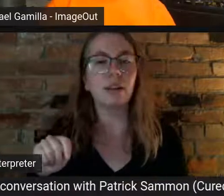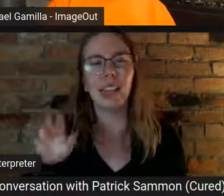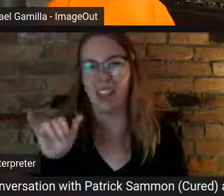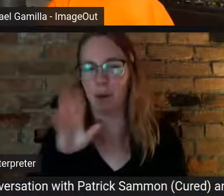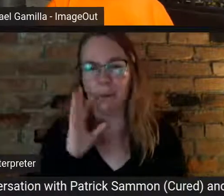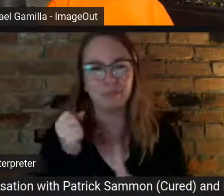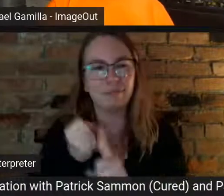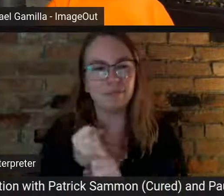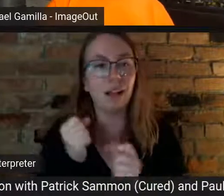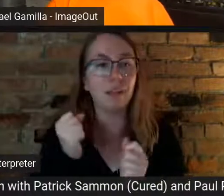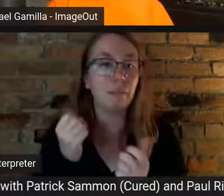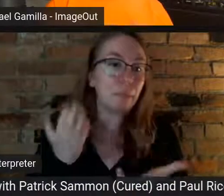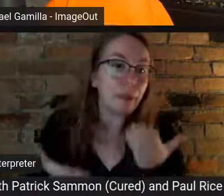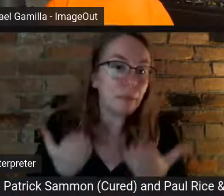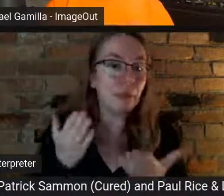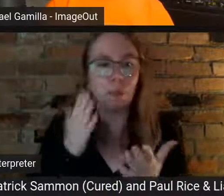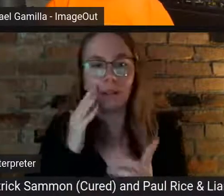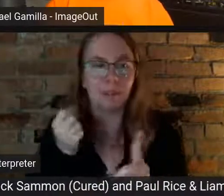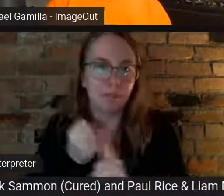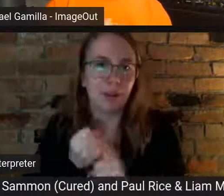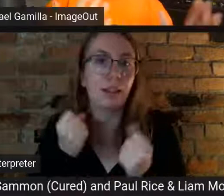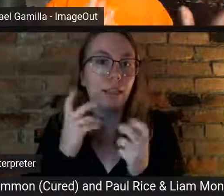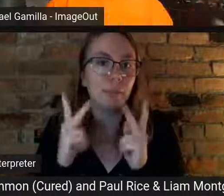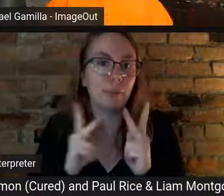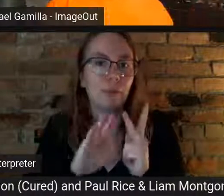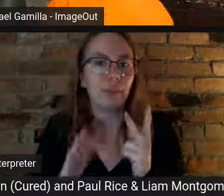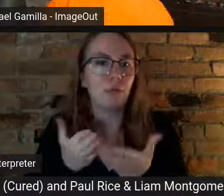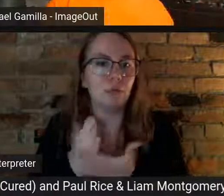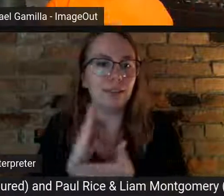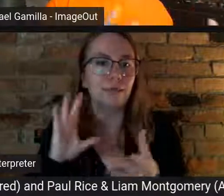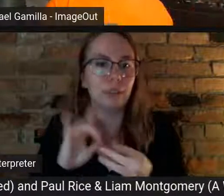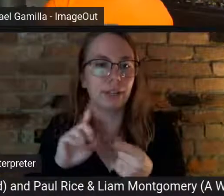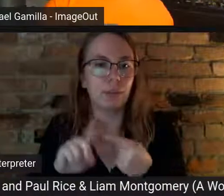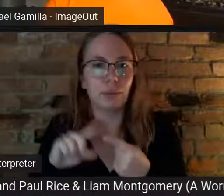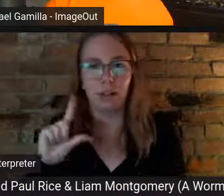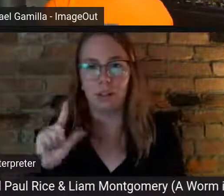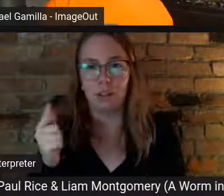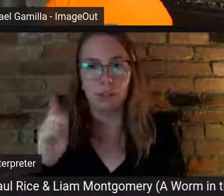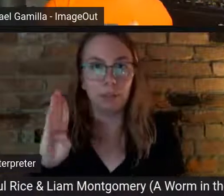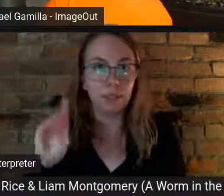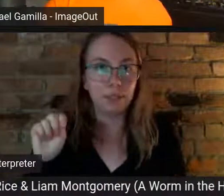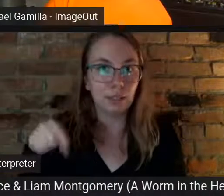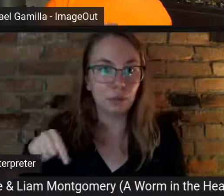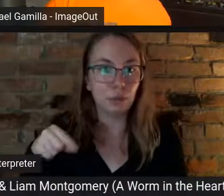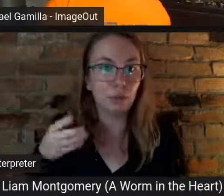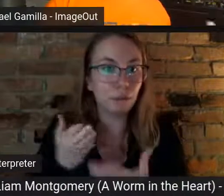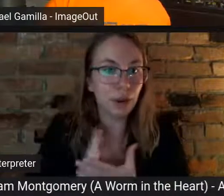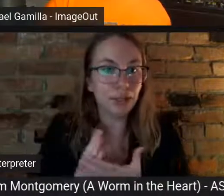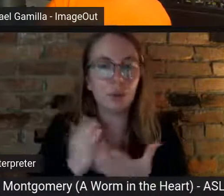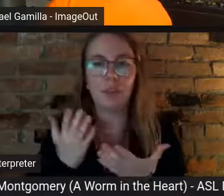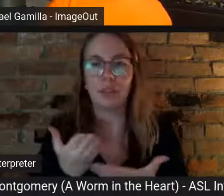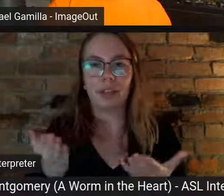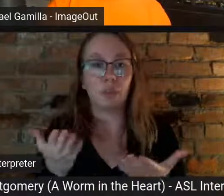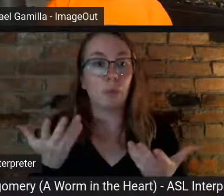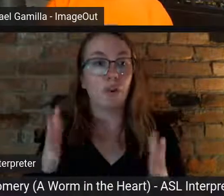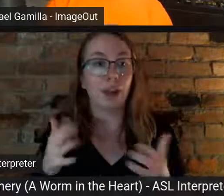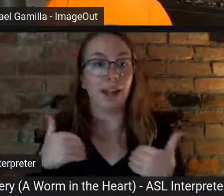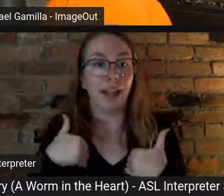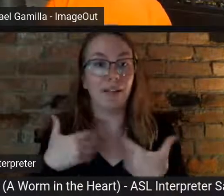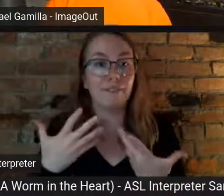potentially, or even things that are already in existence that were given to us might be taken